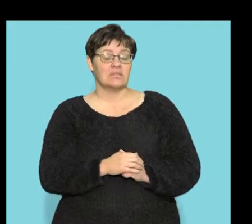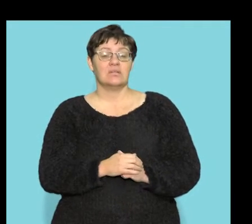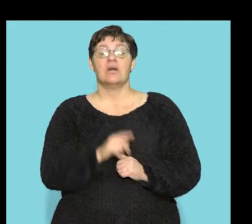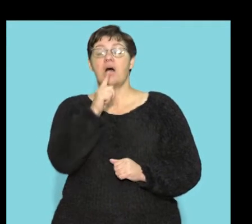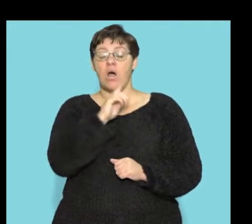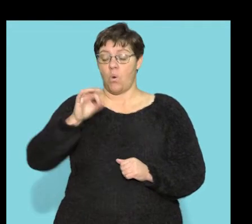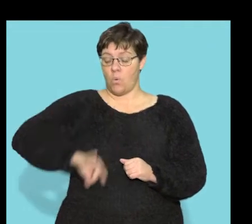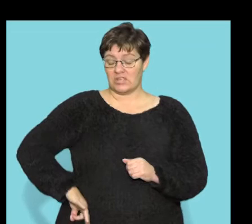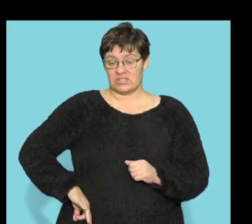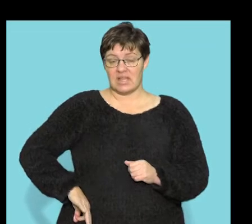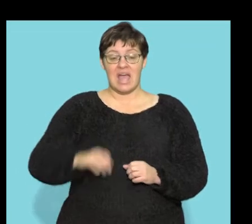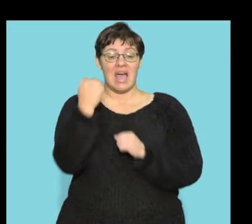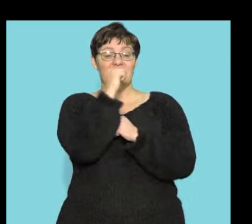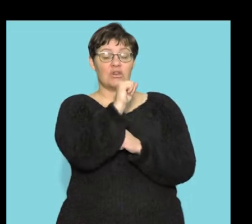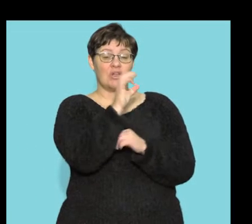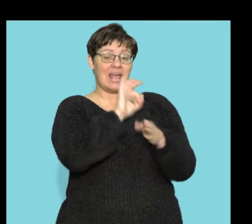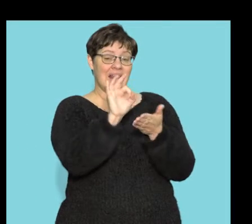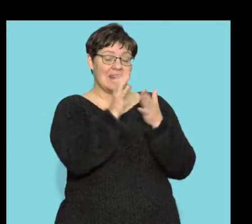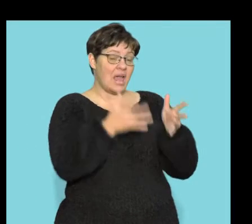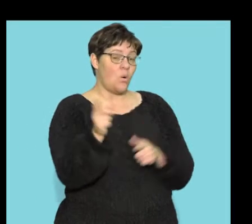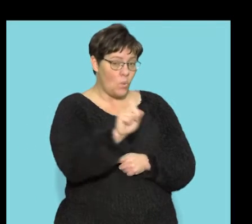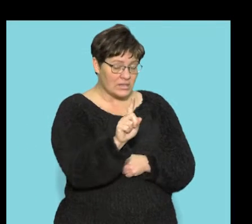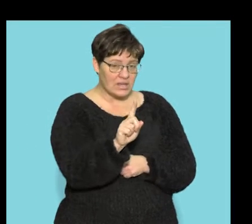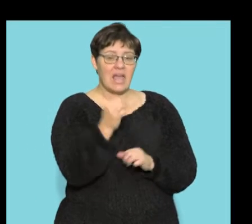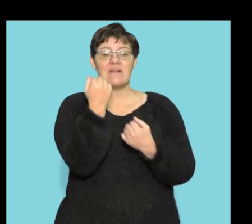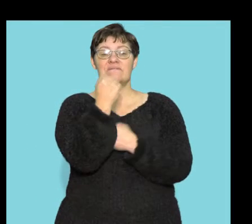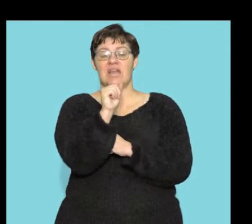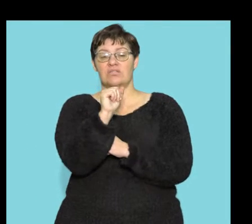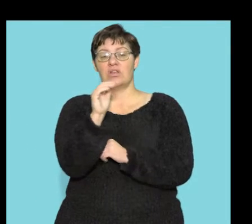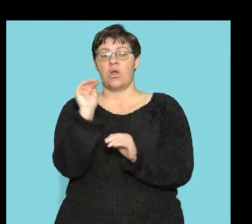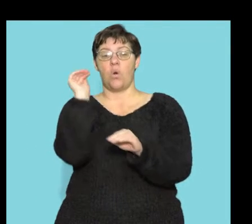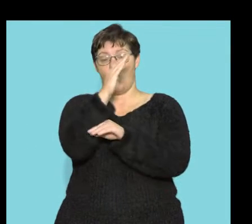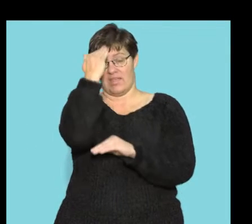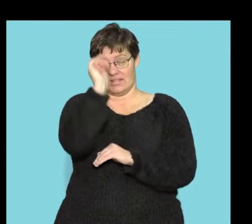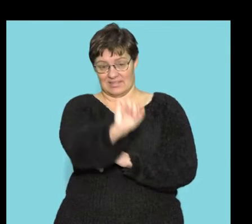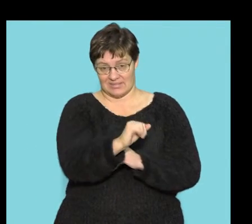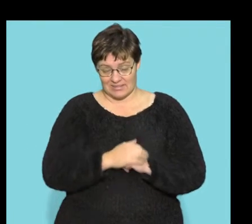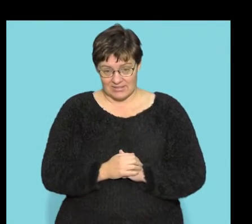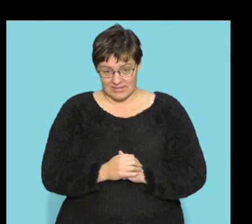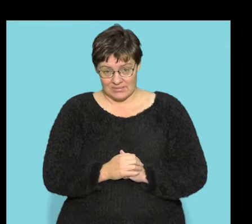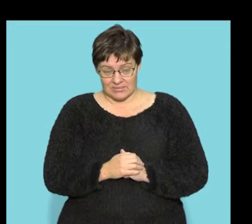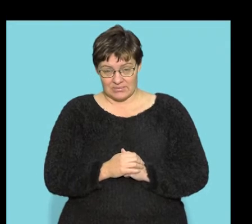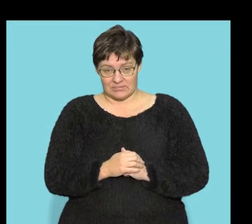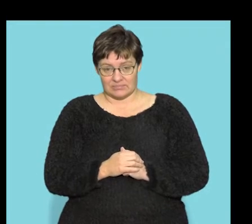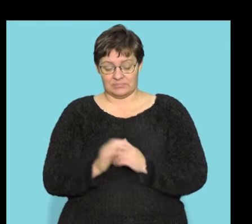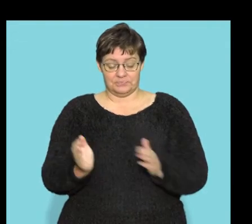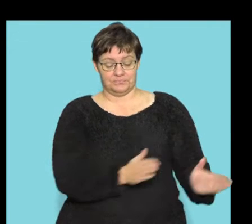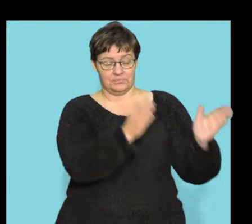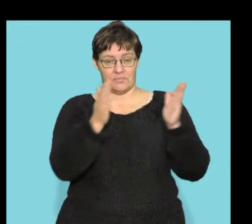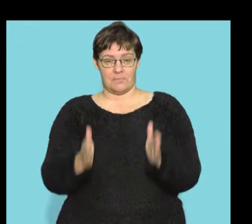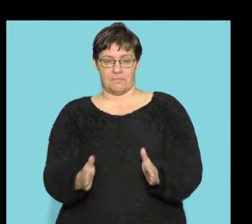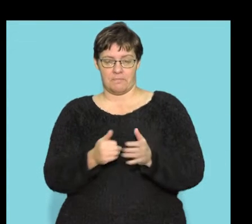say wages of the factory cleaners is part of factory overheads. Okay, next